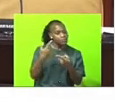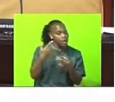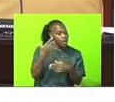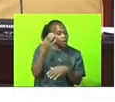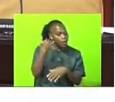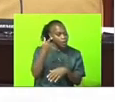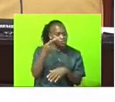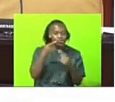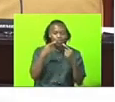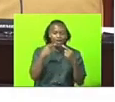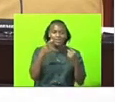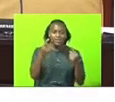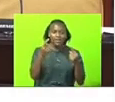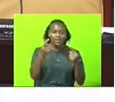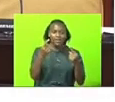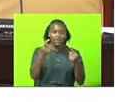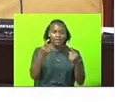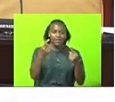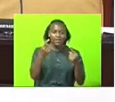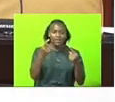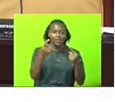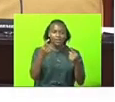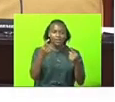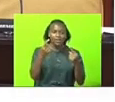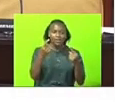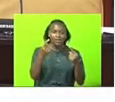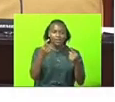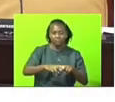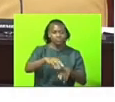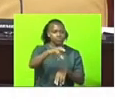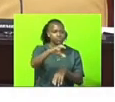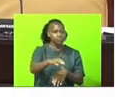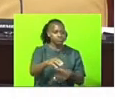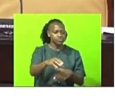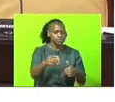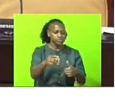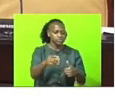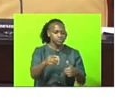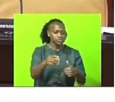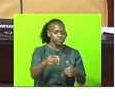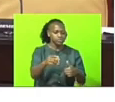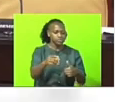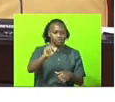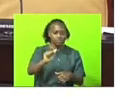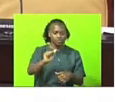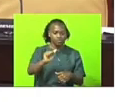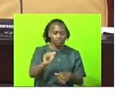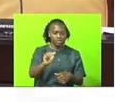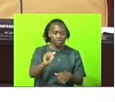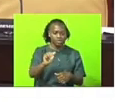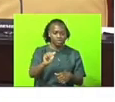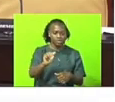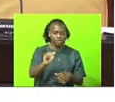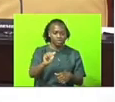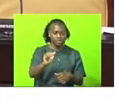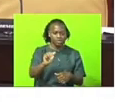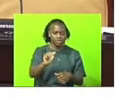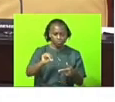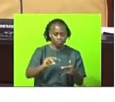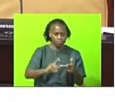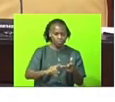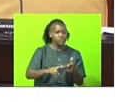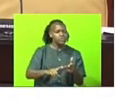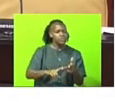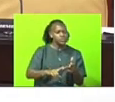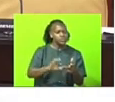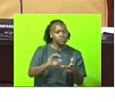evidence. Do we have any evidence that they have left? At the moment, what we do have is